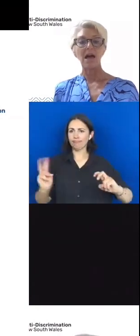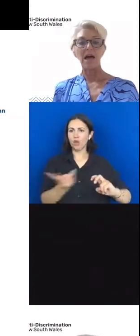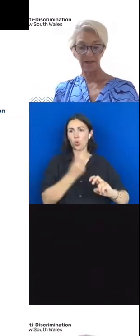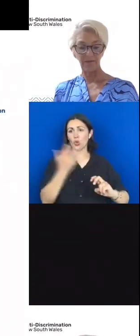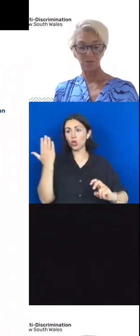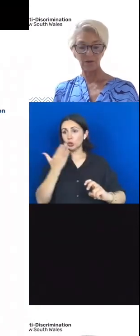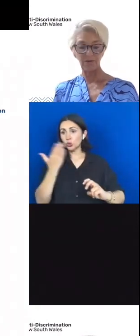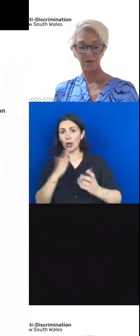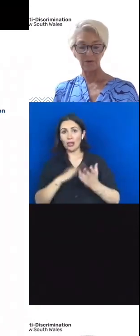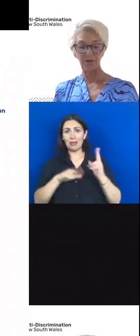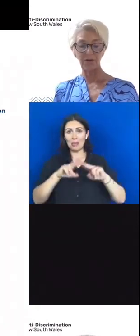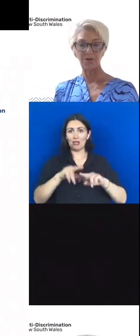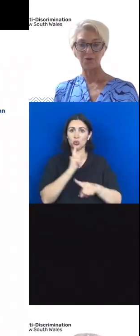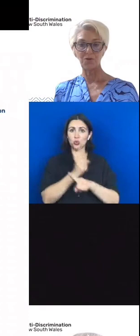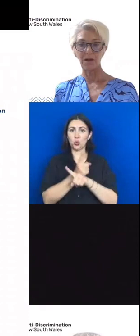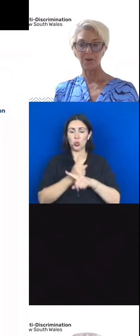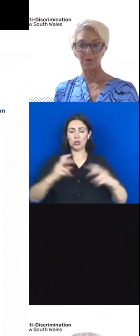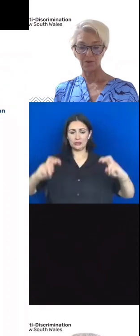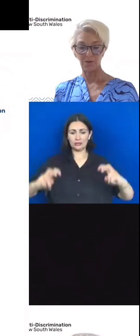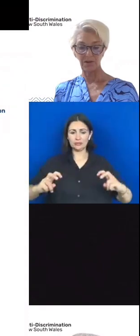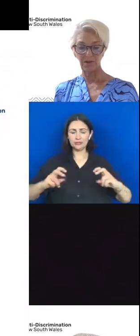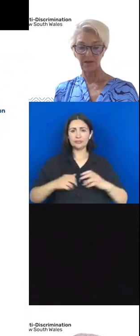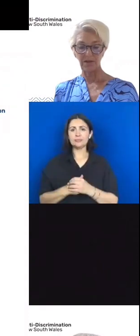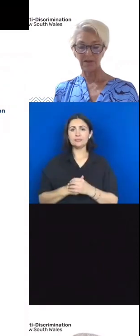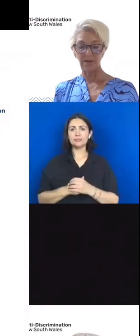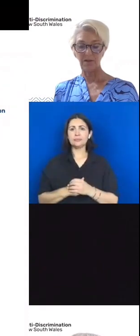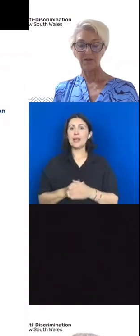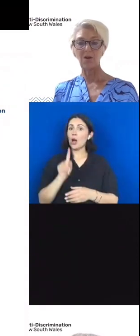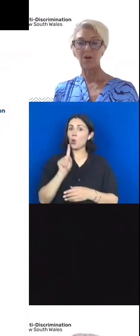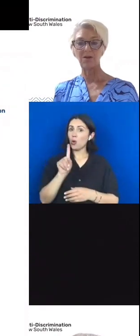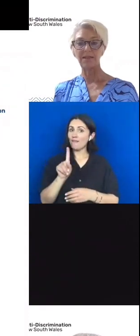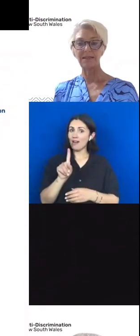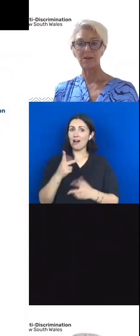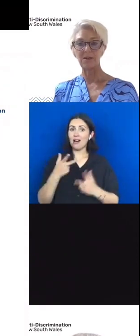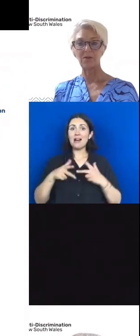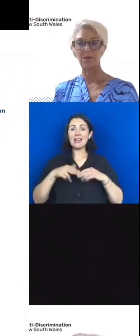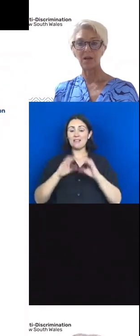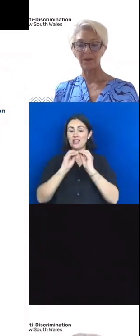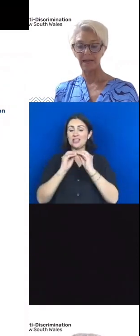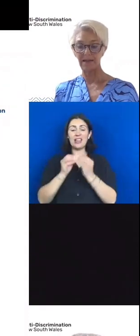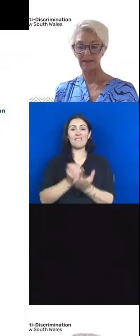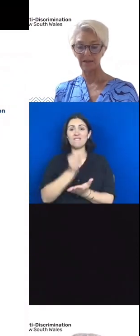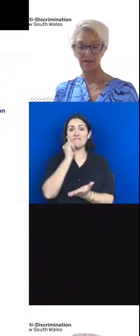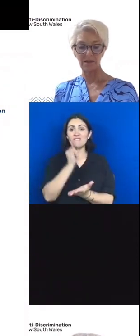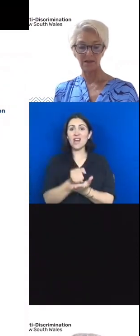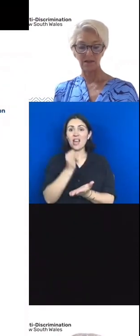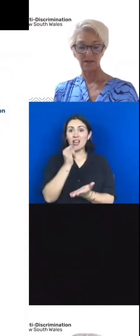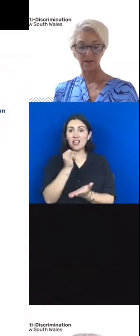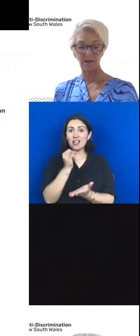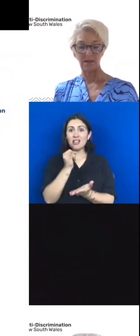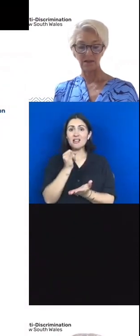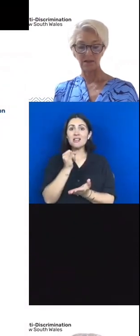However, if the matter went further to the tribunal, the onus is then on the complainant